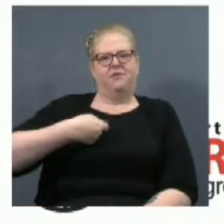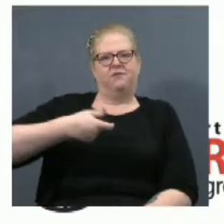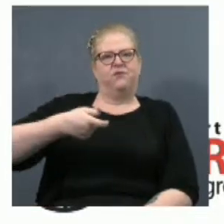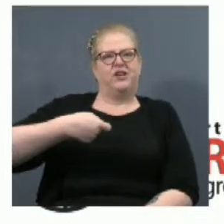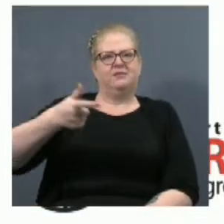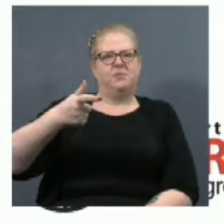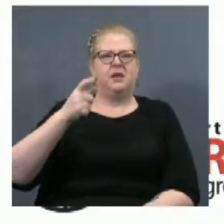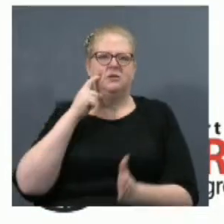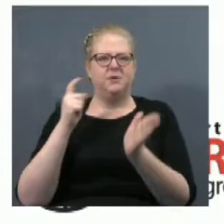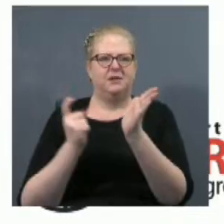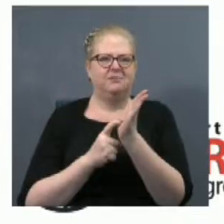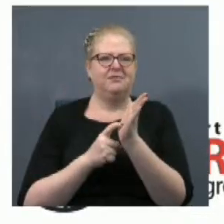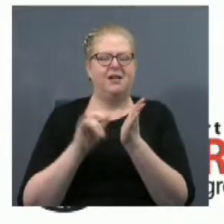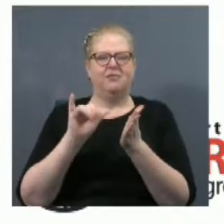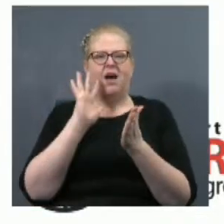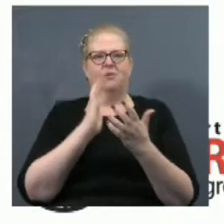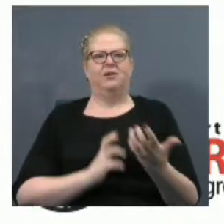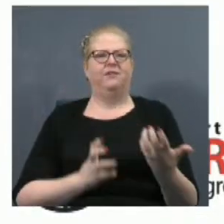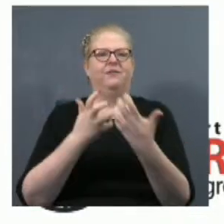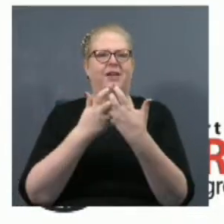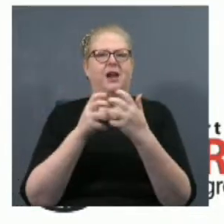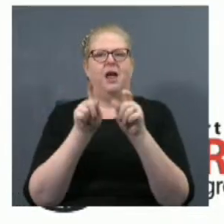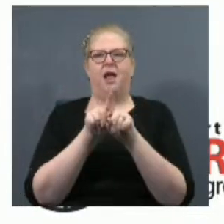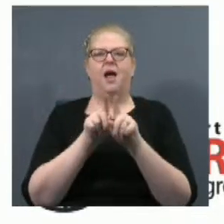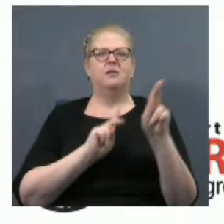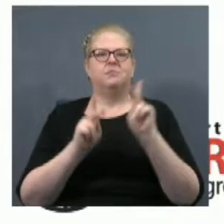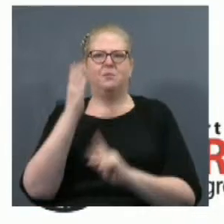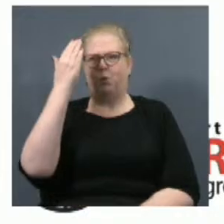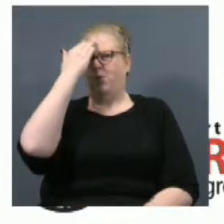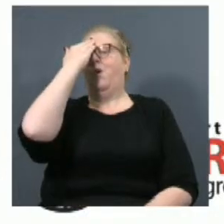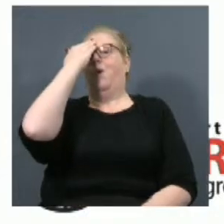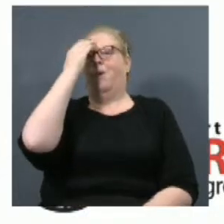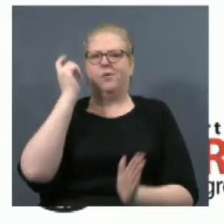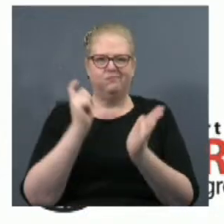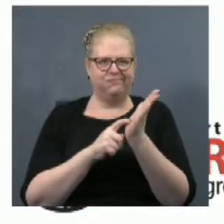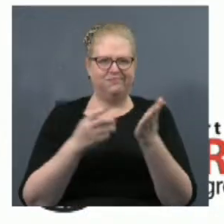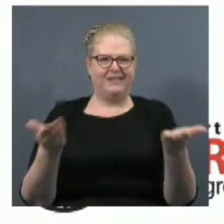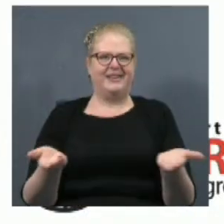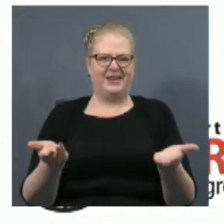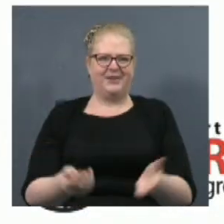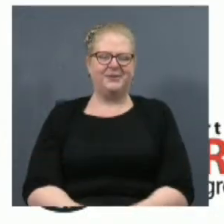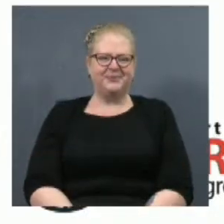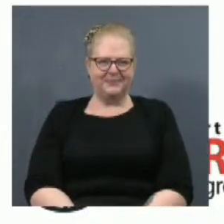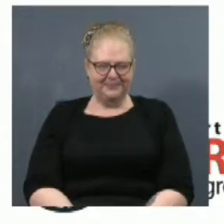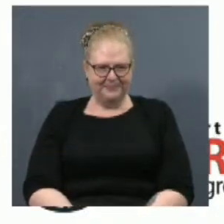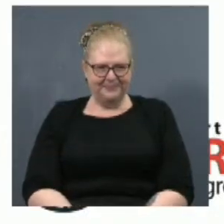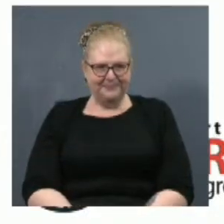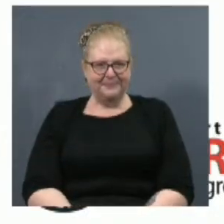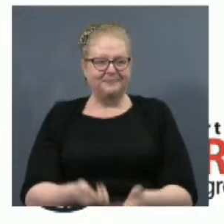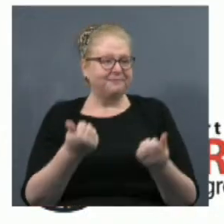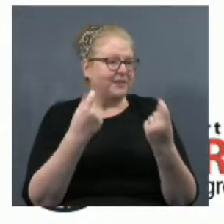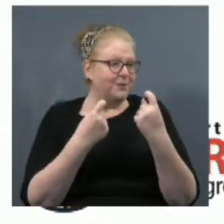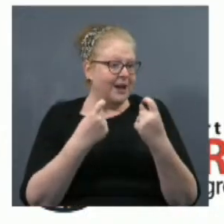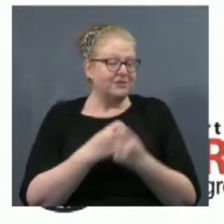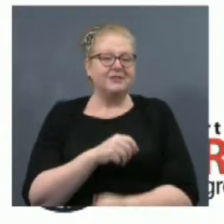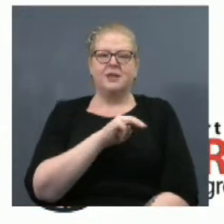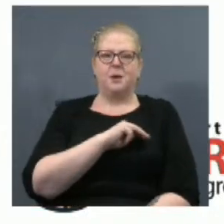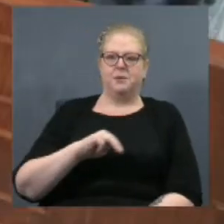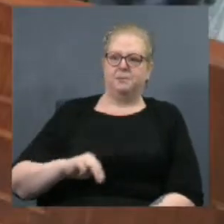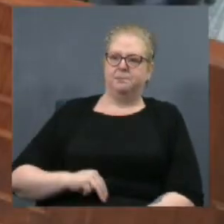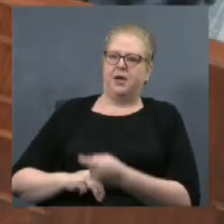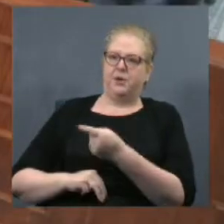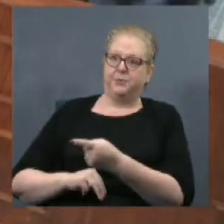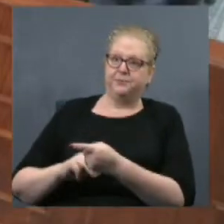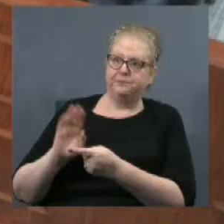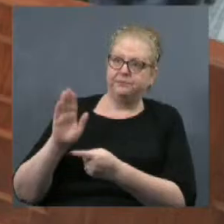need to do. So, again, any other questions? Thank you so much. Director Miller, did you have a question?